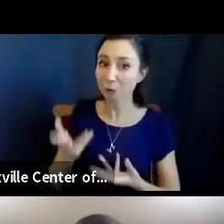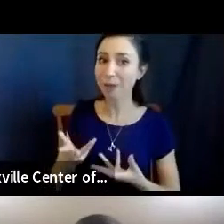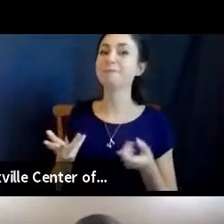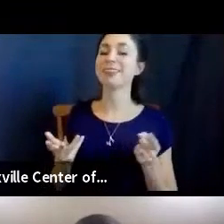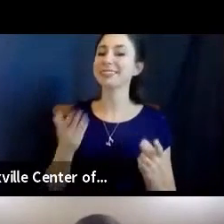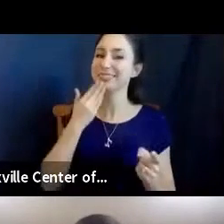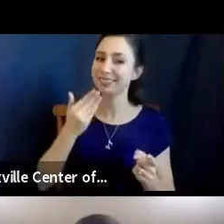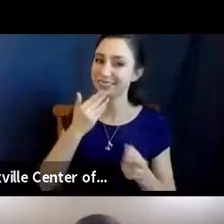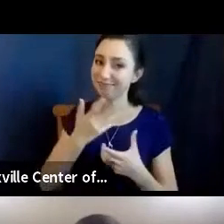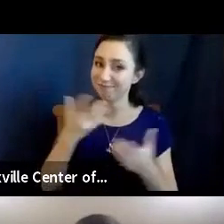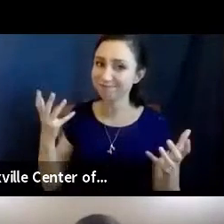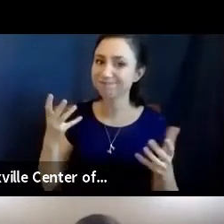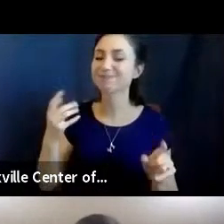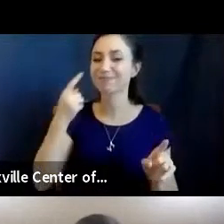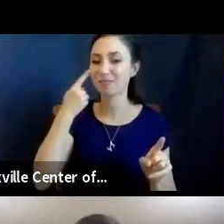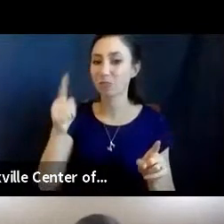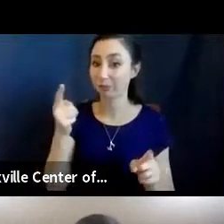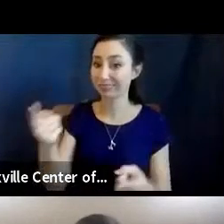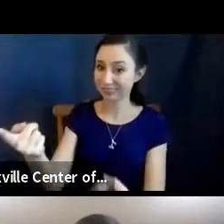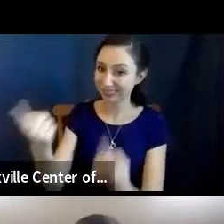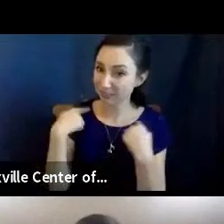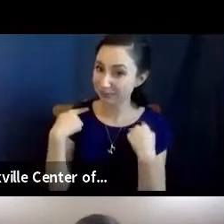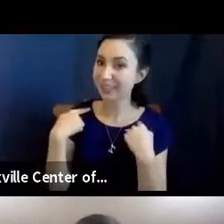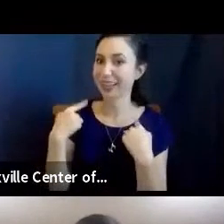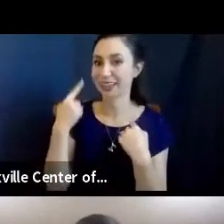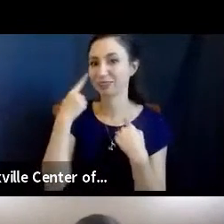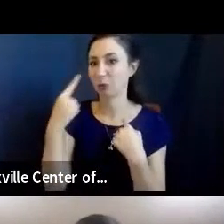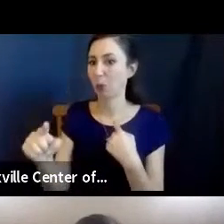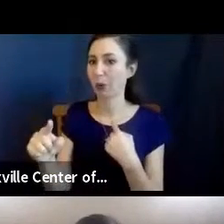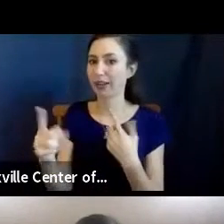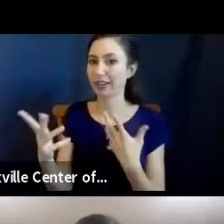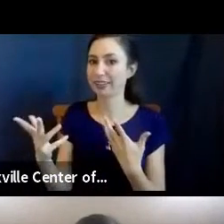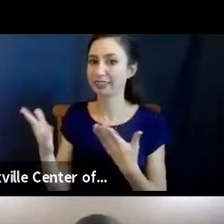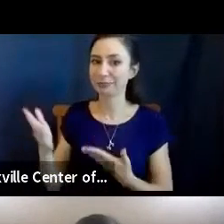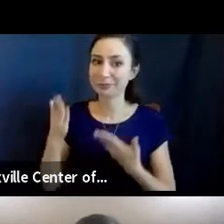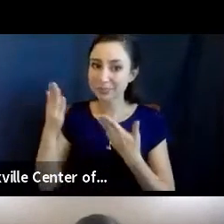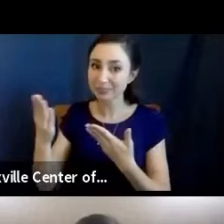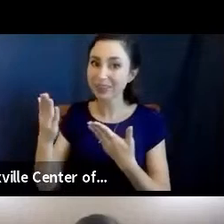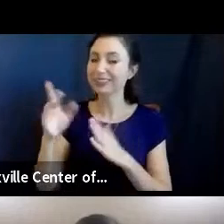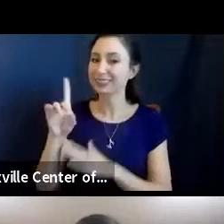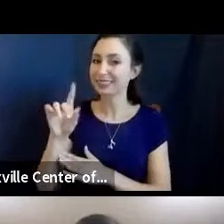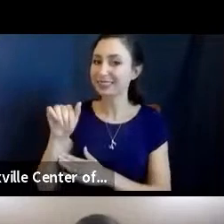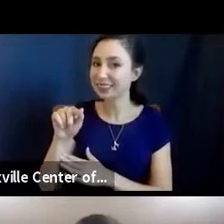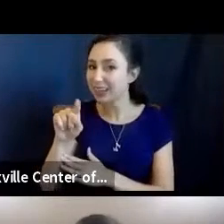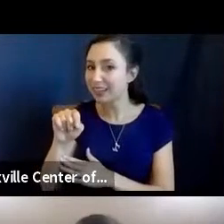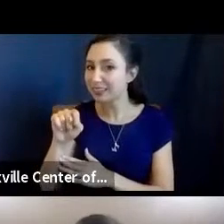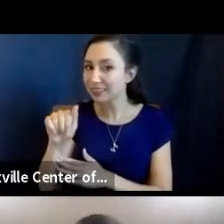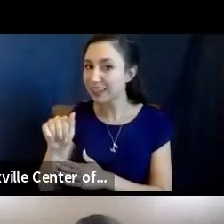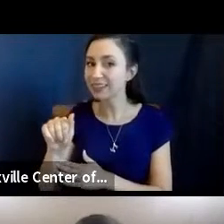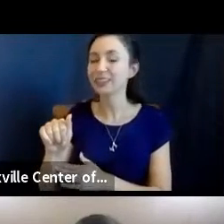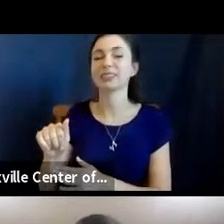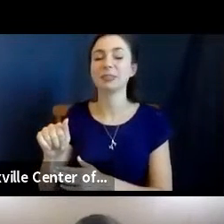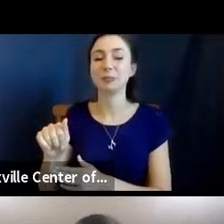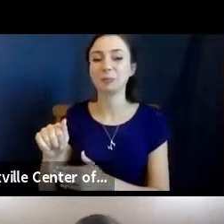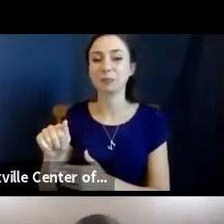But thank you for coming, for providing us with data. It's actually